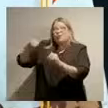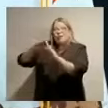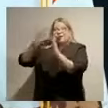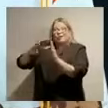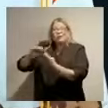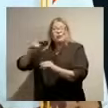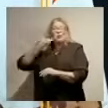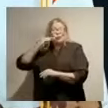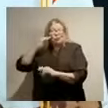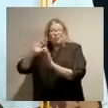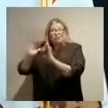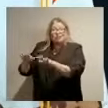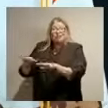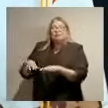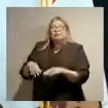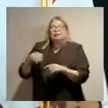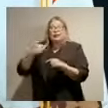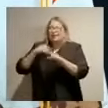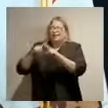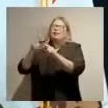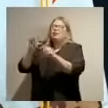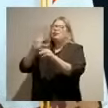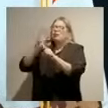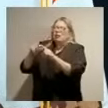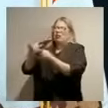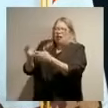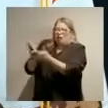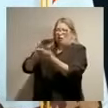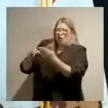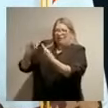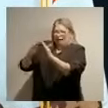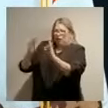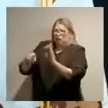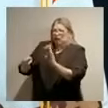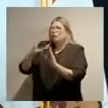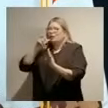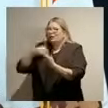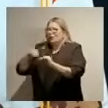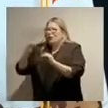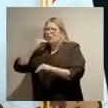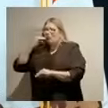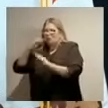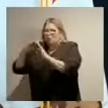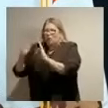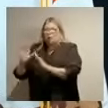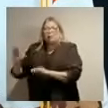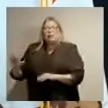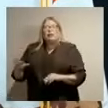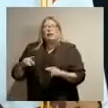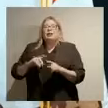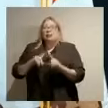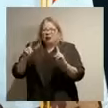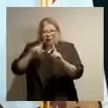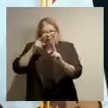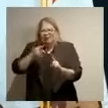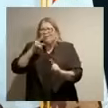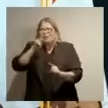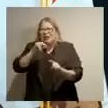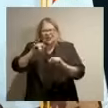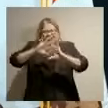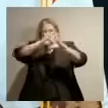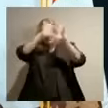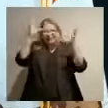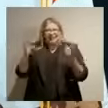incorporated, again, homeless component parts of housing, as proof points to suggest that the totality of that frame needs